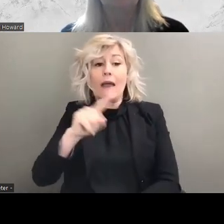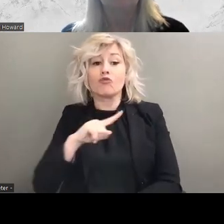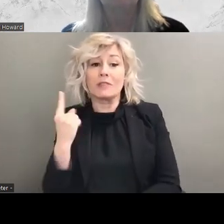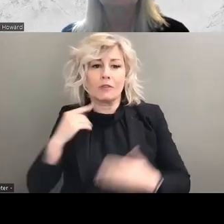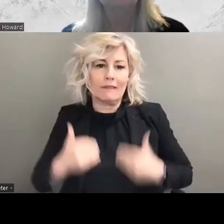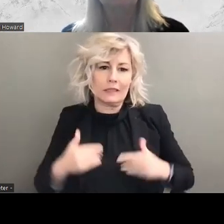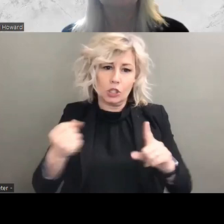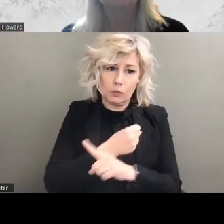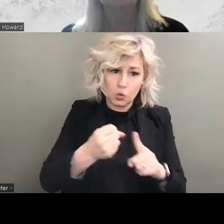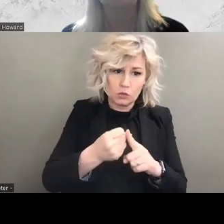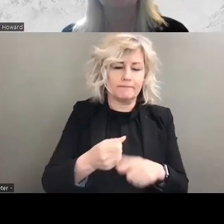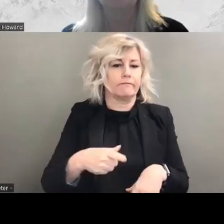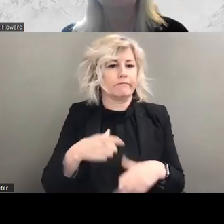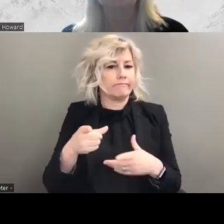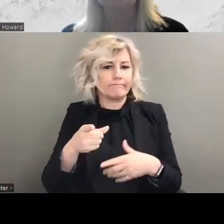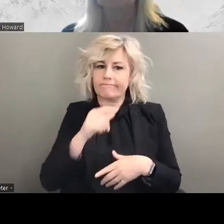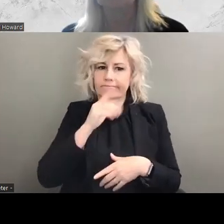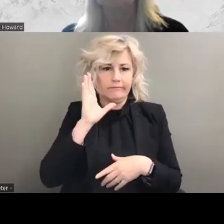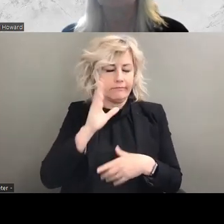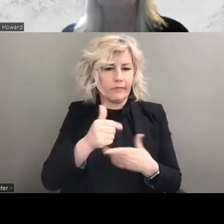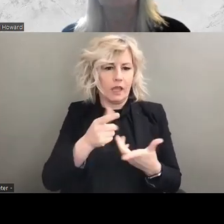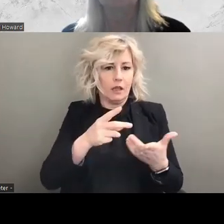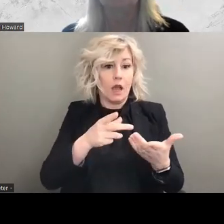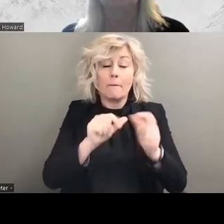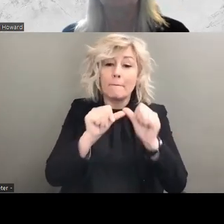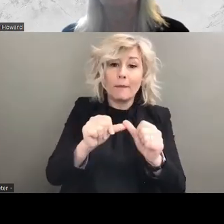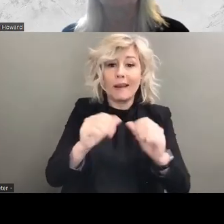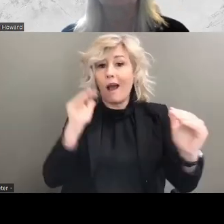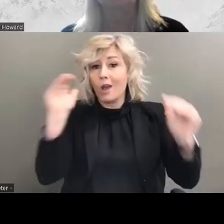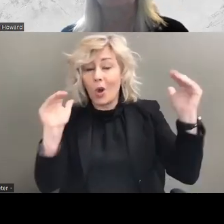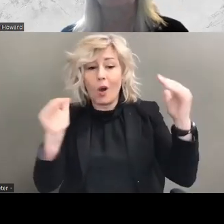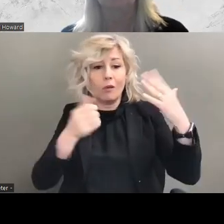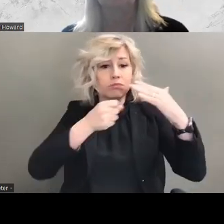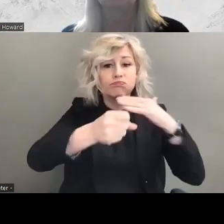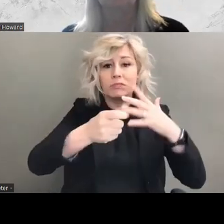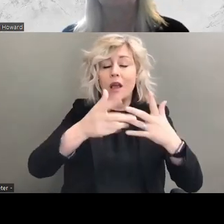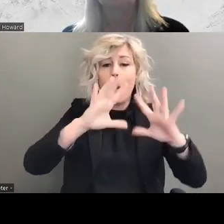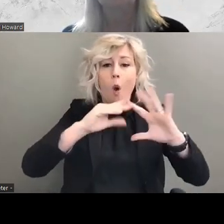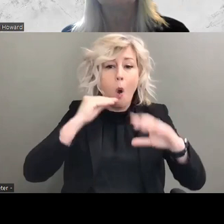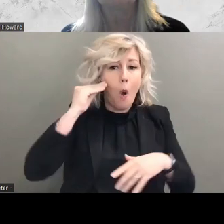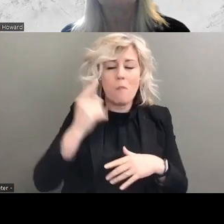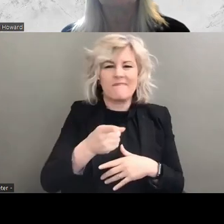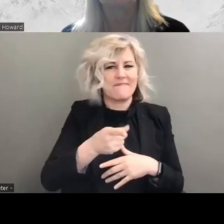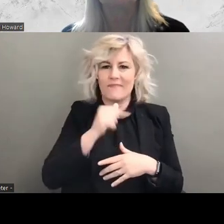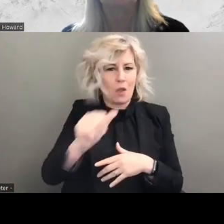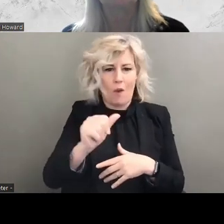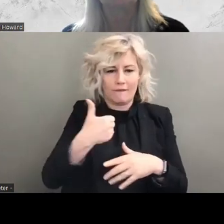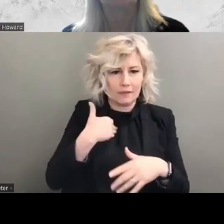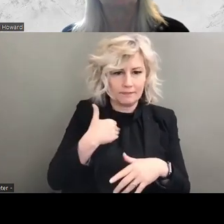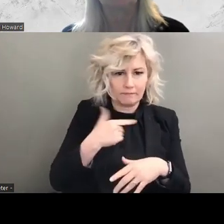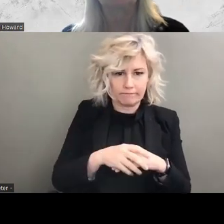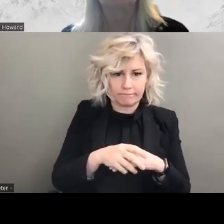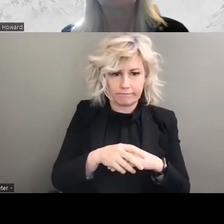settings, are less likely to achieve permanency, meaning a permanent adult placement with adult home in a home, than those raised